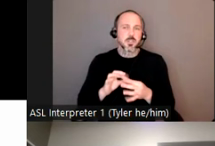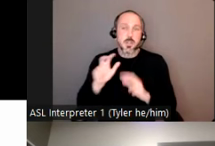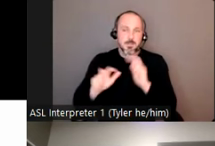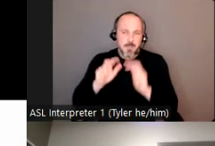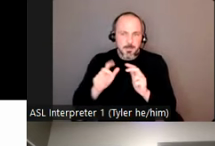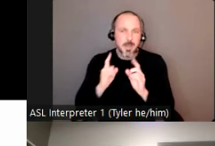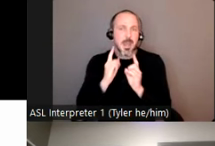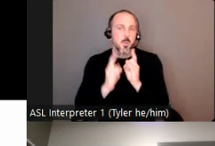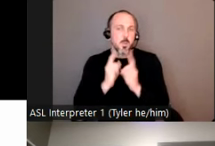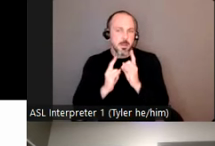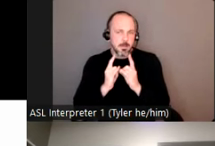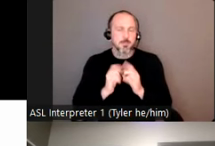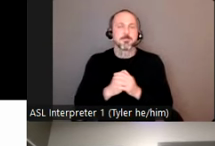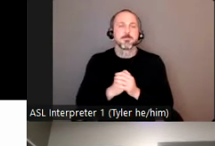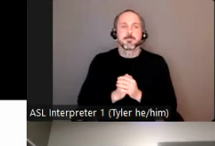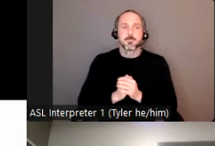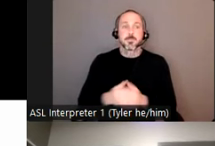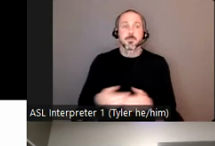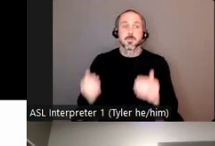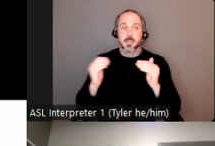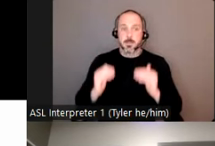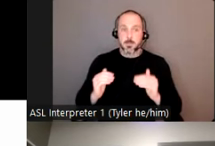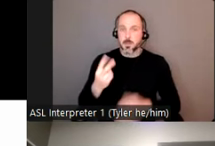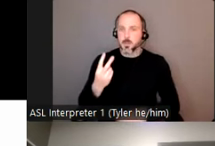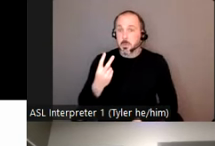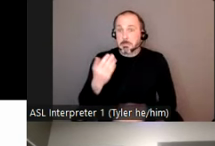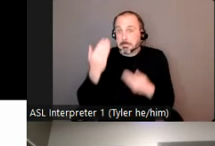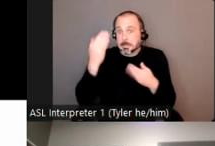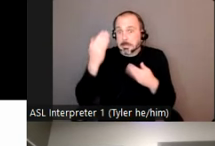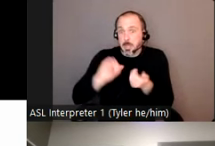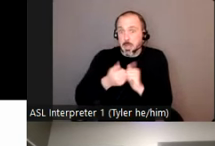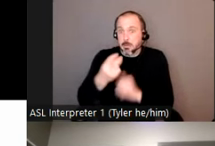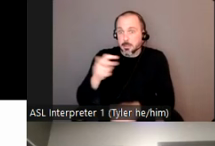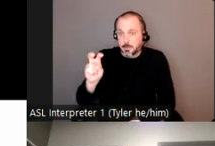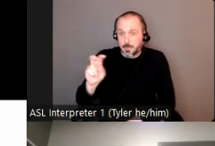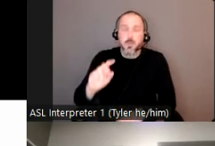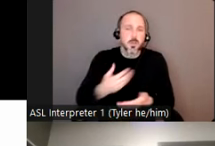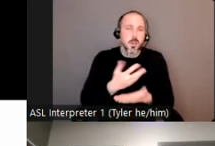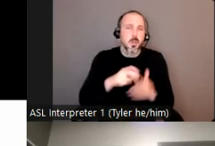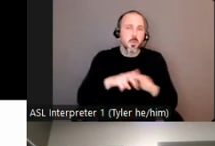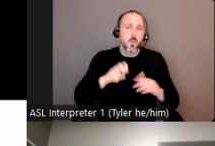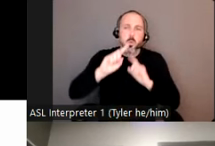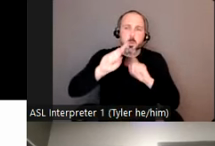are reporting their losses, but don't tell us how they're sending their money. But it's up to 158 million. And then